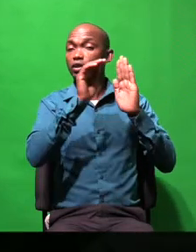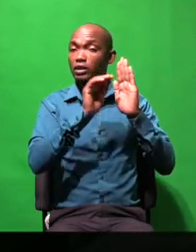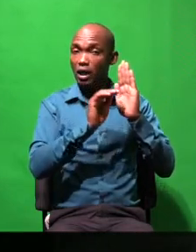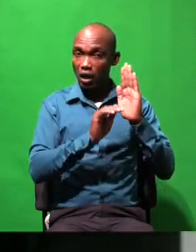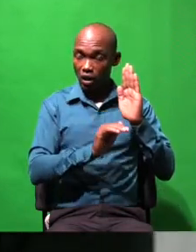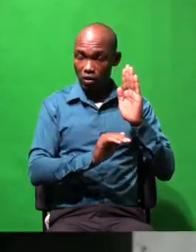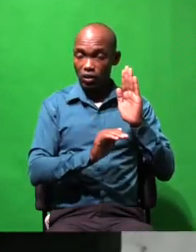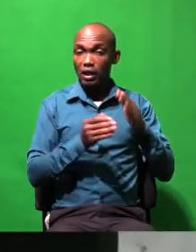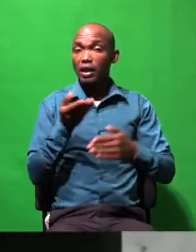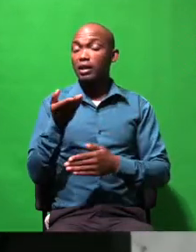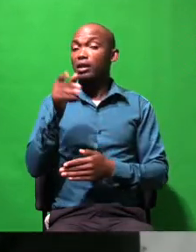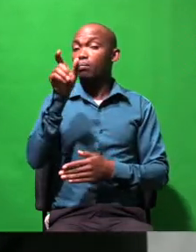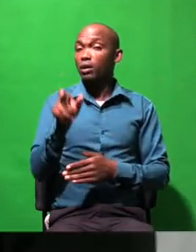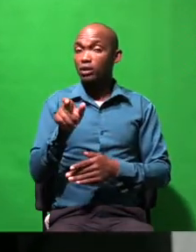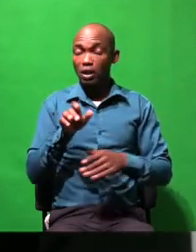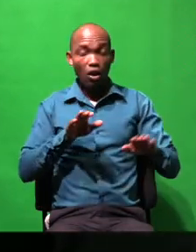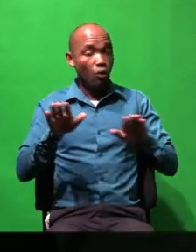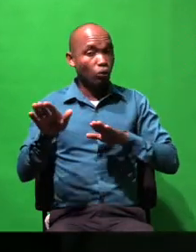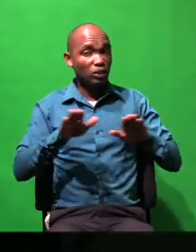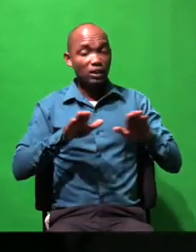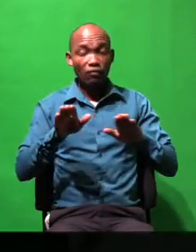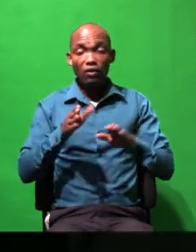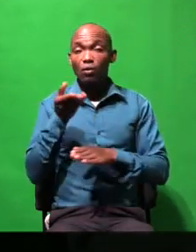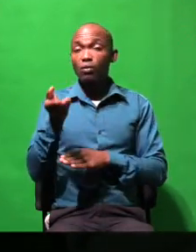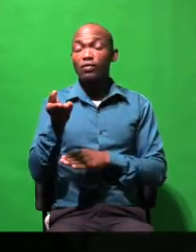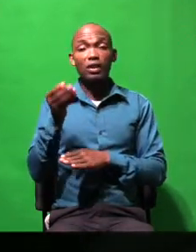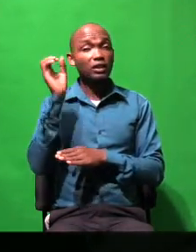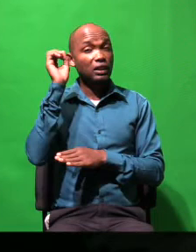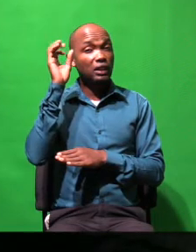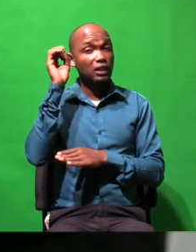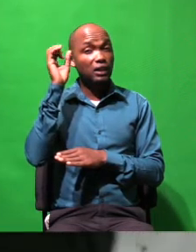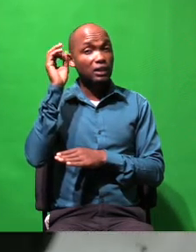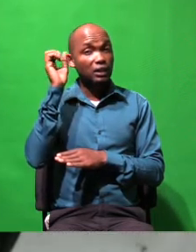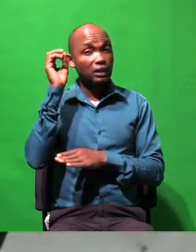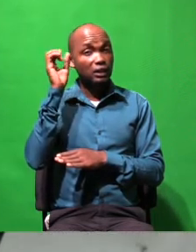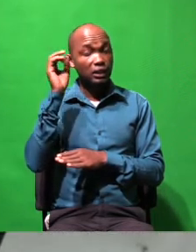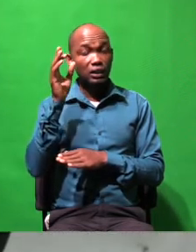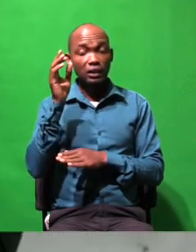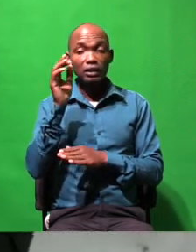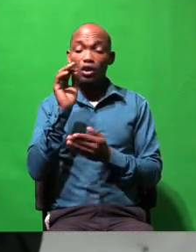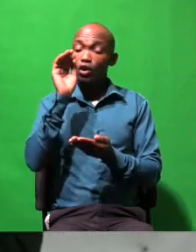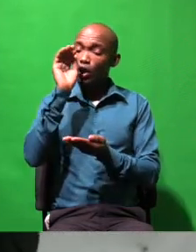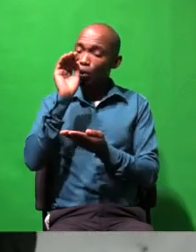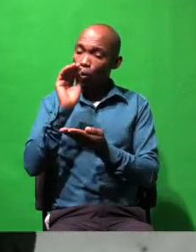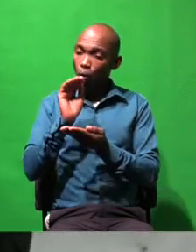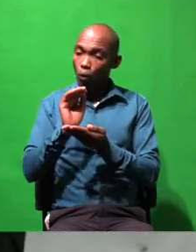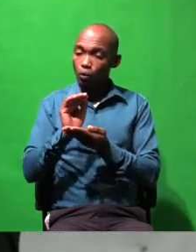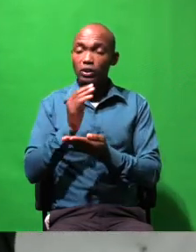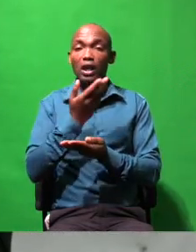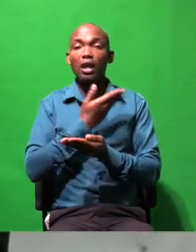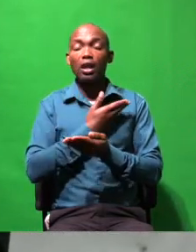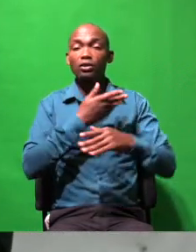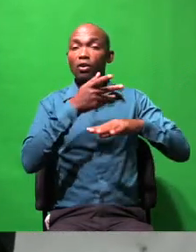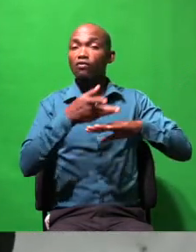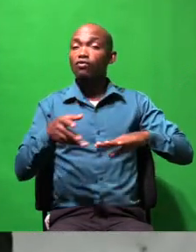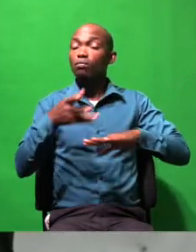why the person who suffers from this disease will lose a lot of